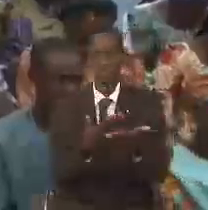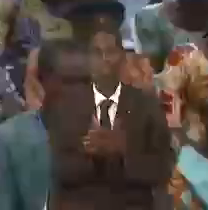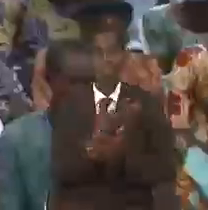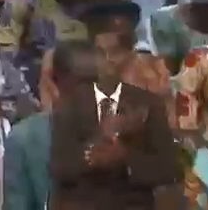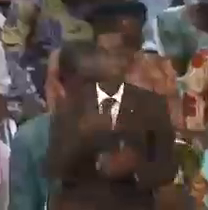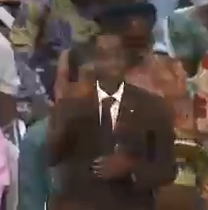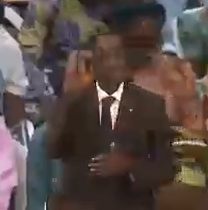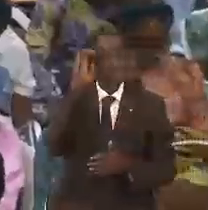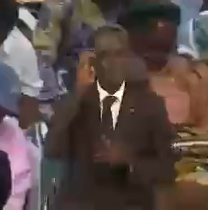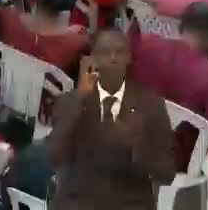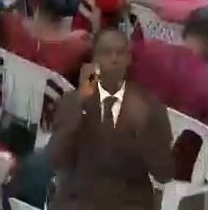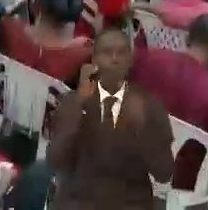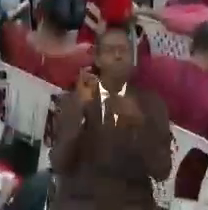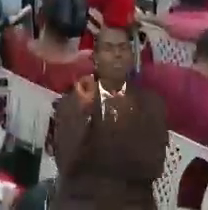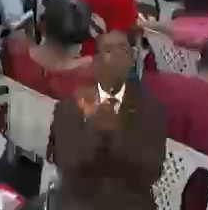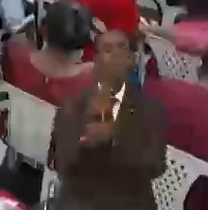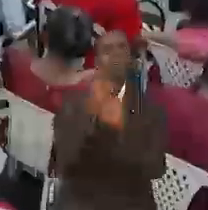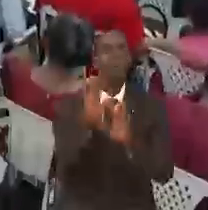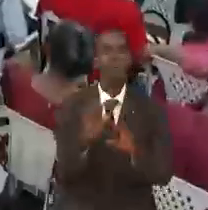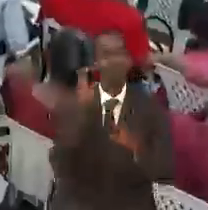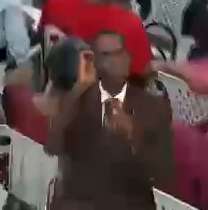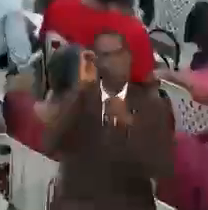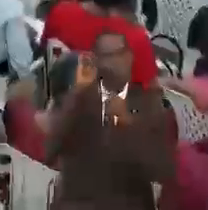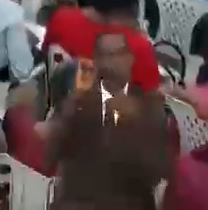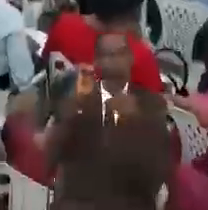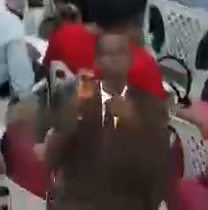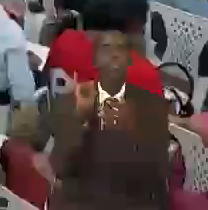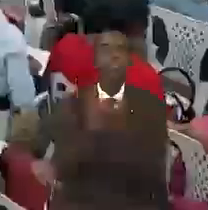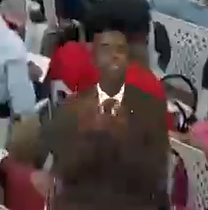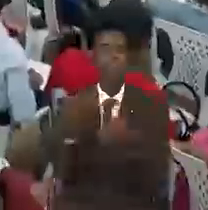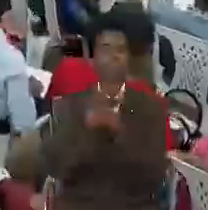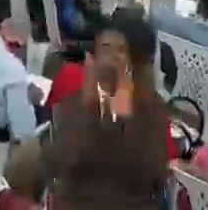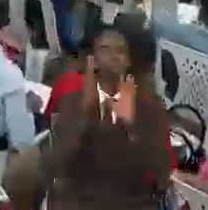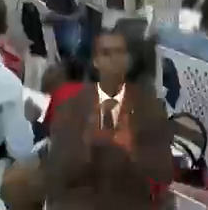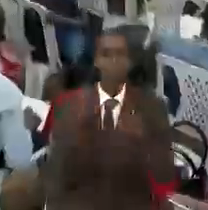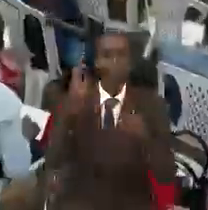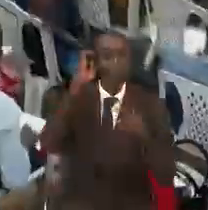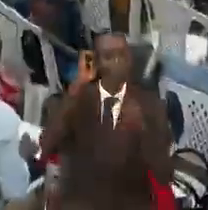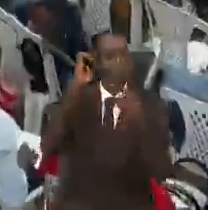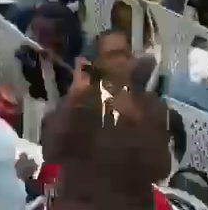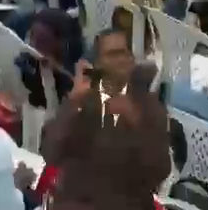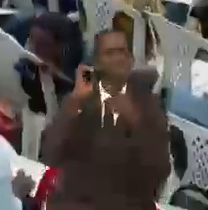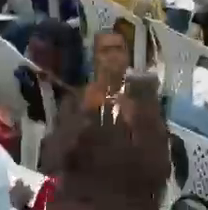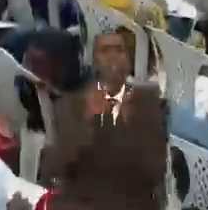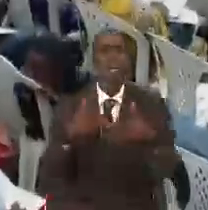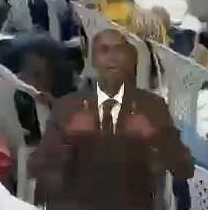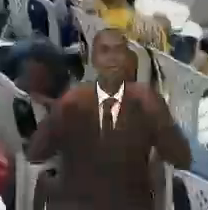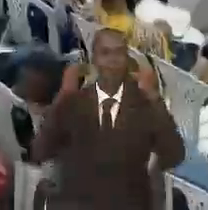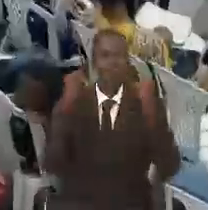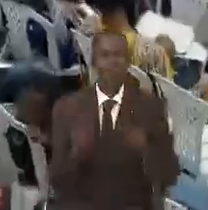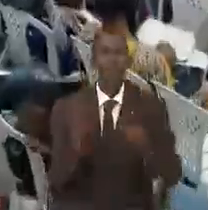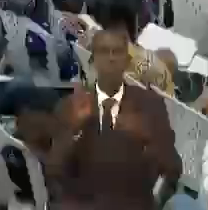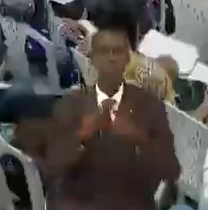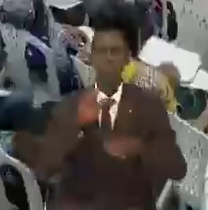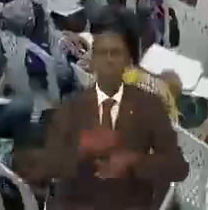overcometh, and he that conquer, and he that one that has the power to walk in righteousness